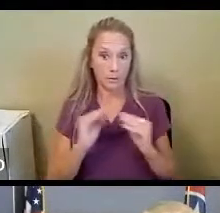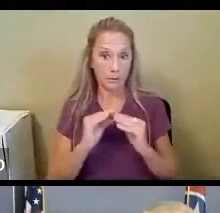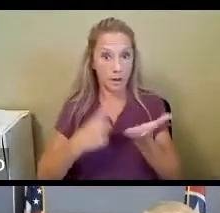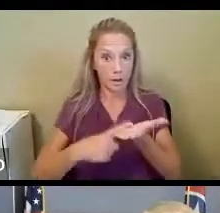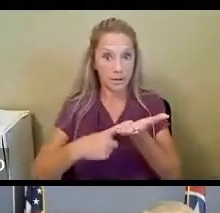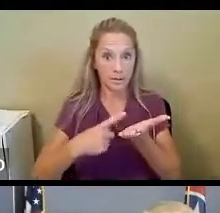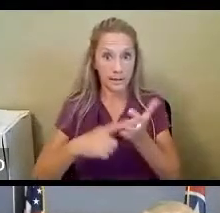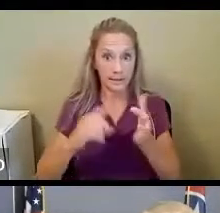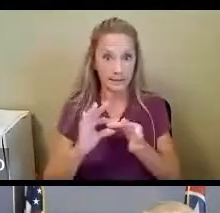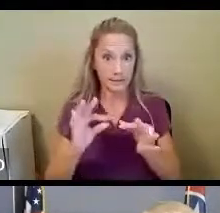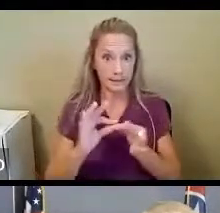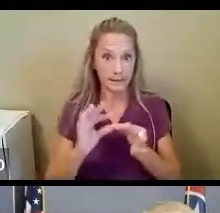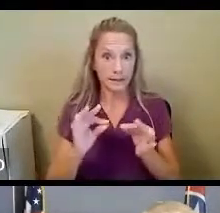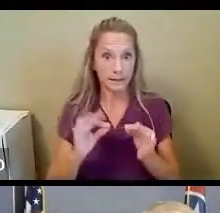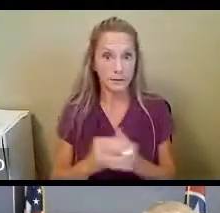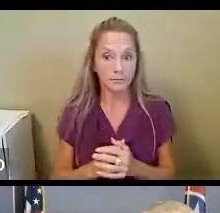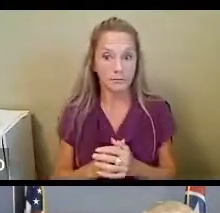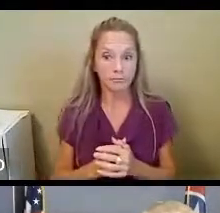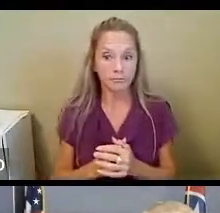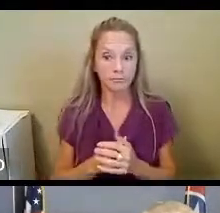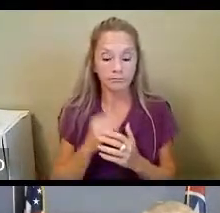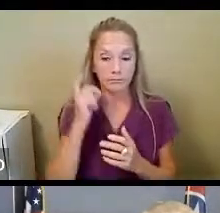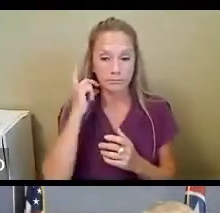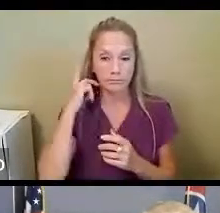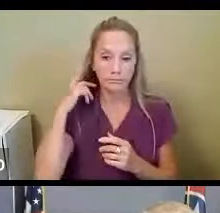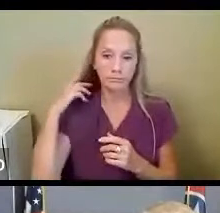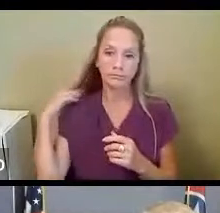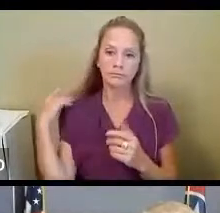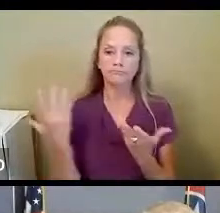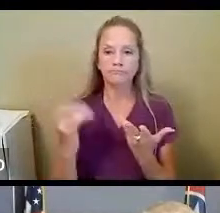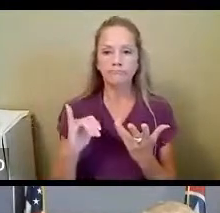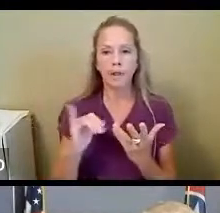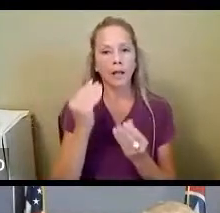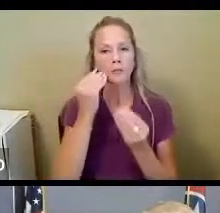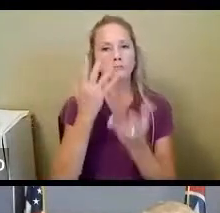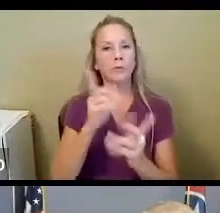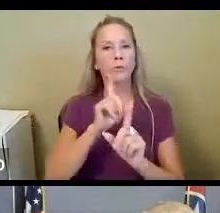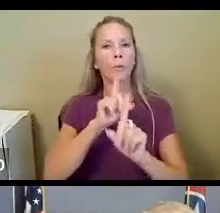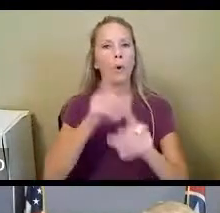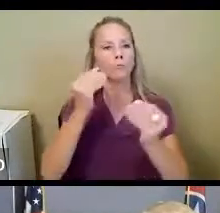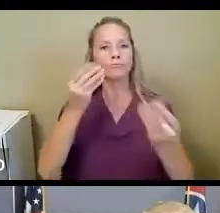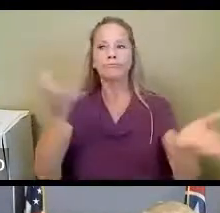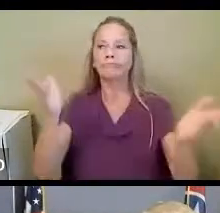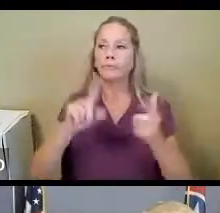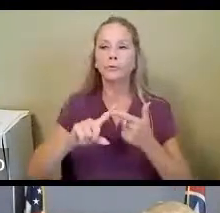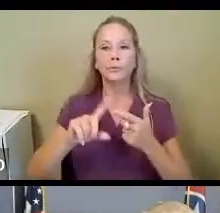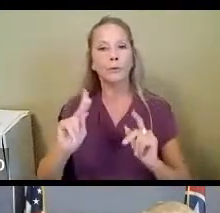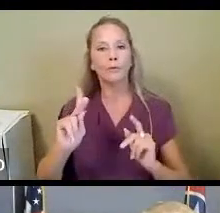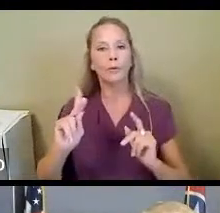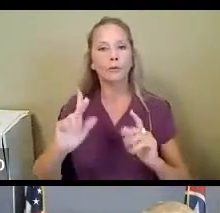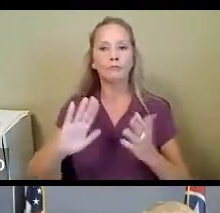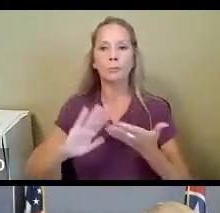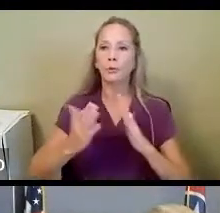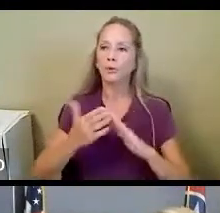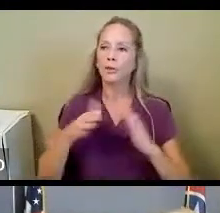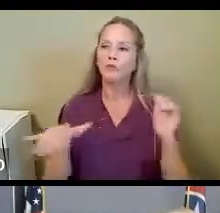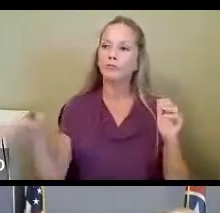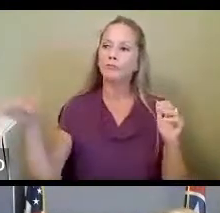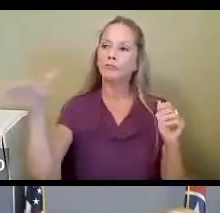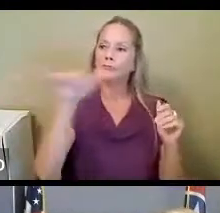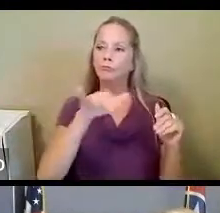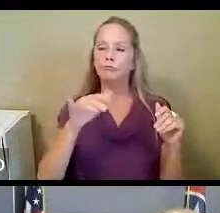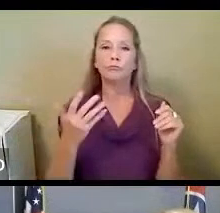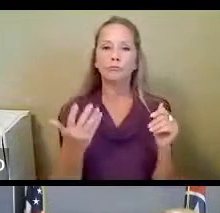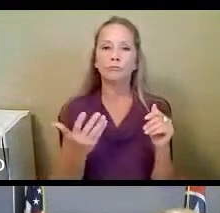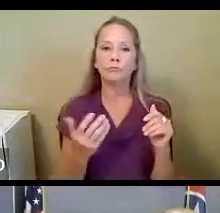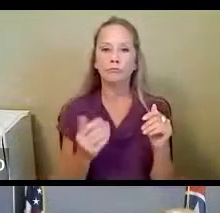of this, as part of kind of a report to the community on a road forward,